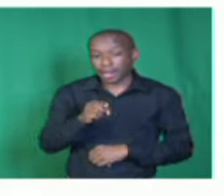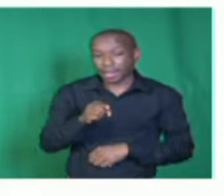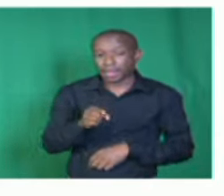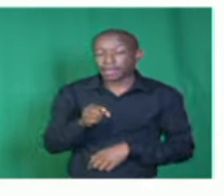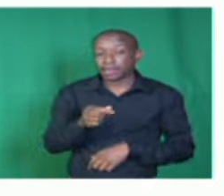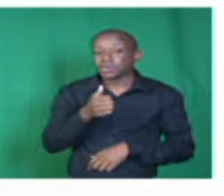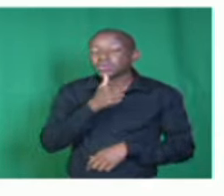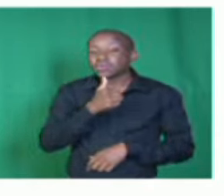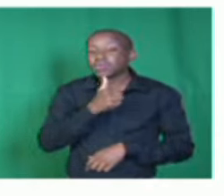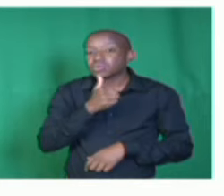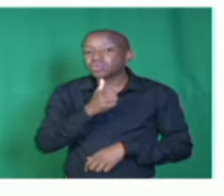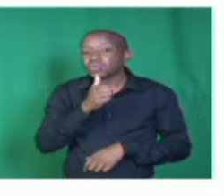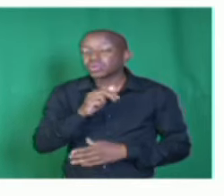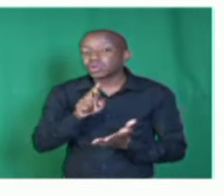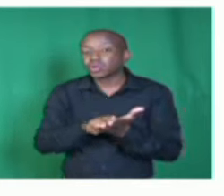using